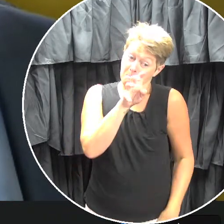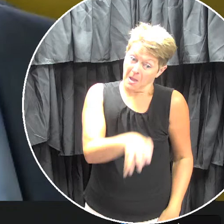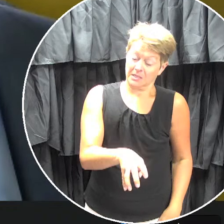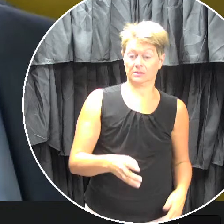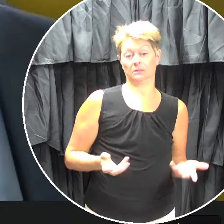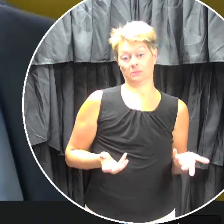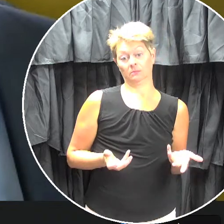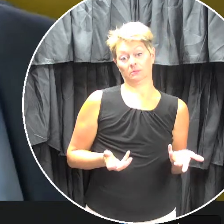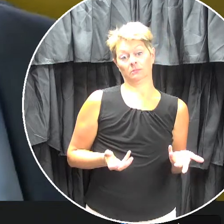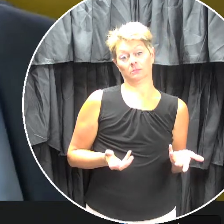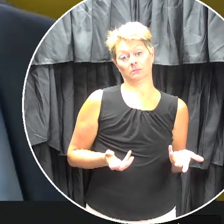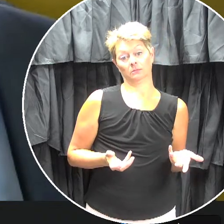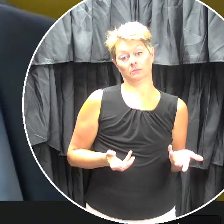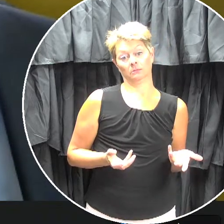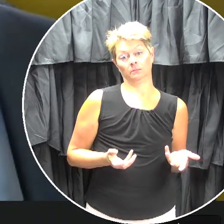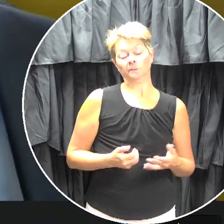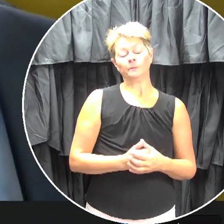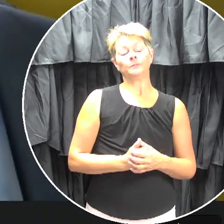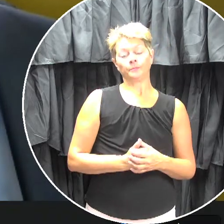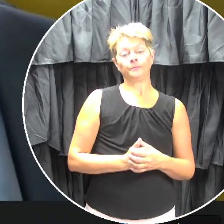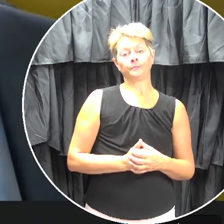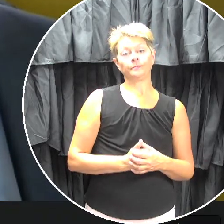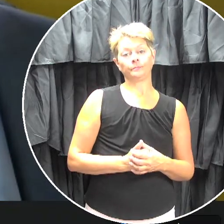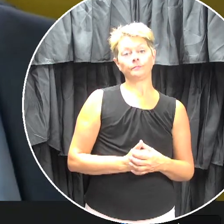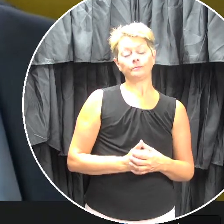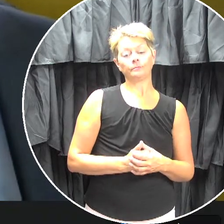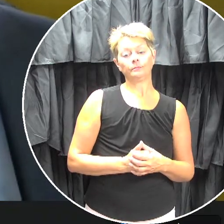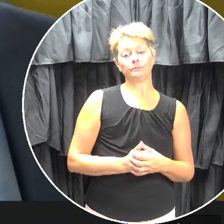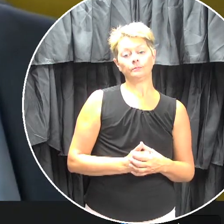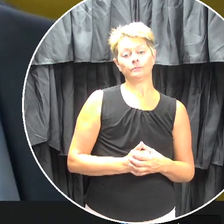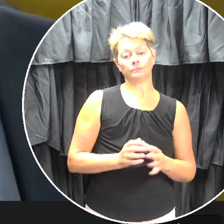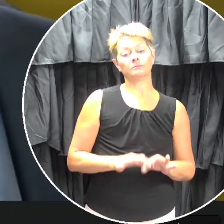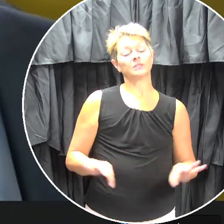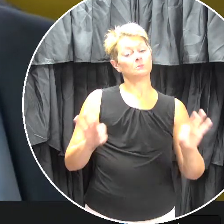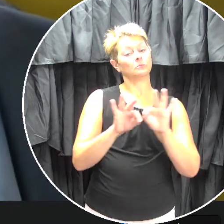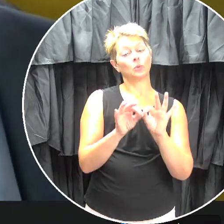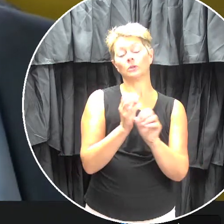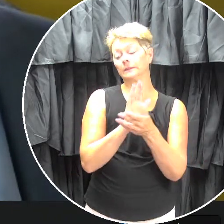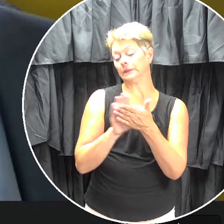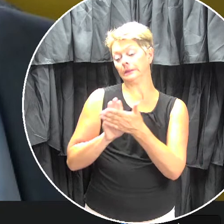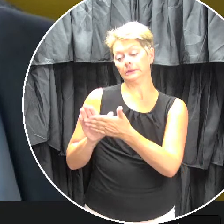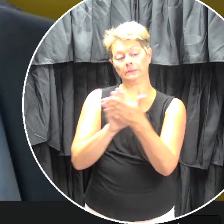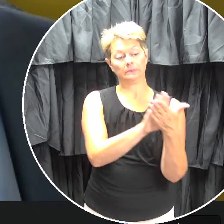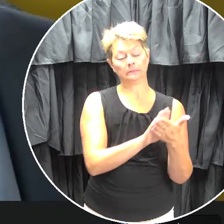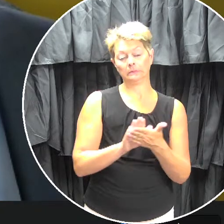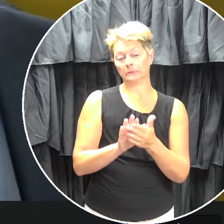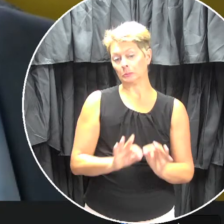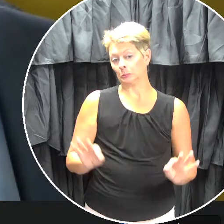doing what we can for around hygiene and sanitation, and it's a requirement.